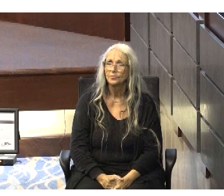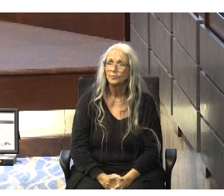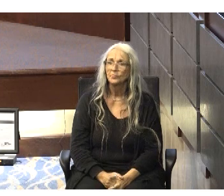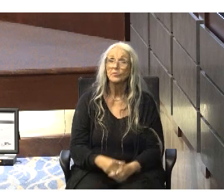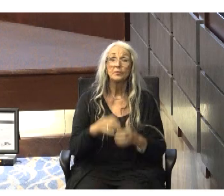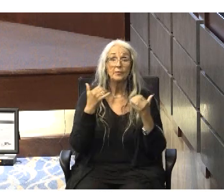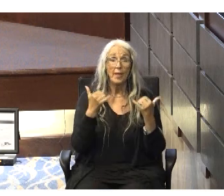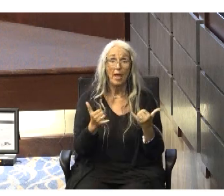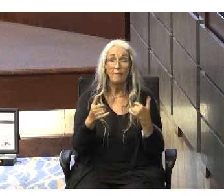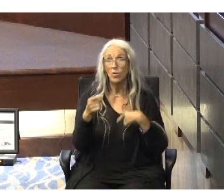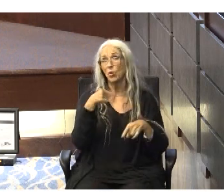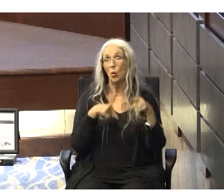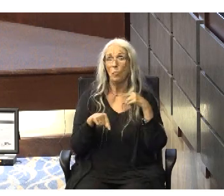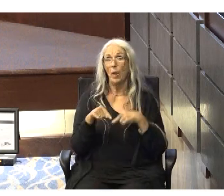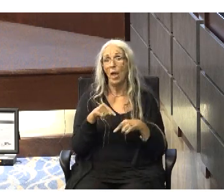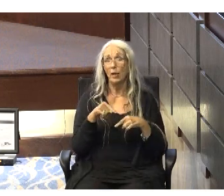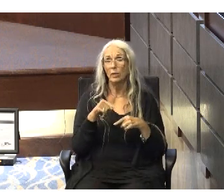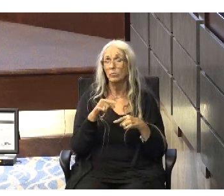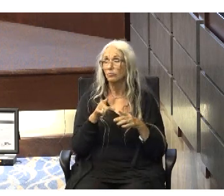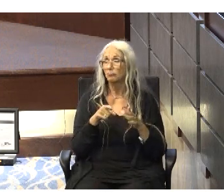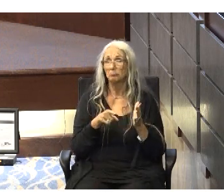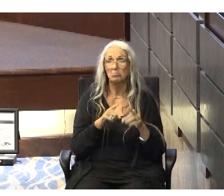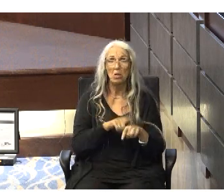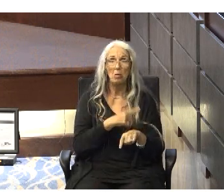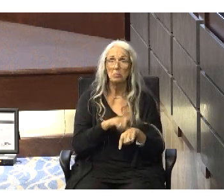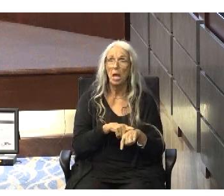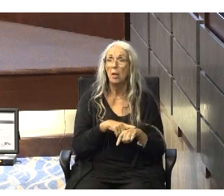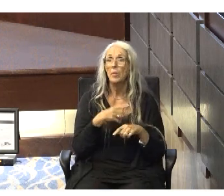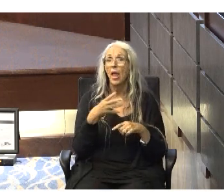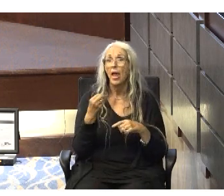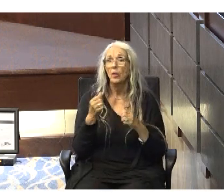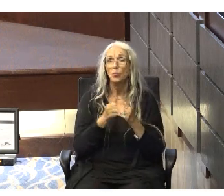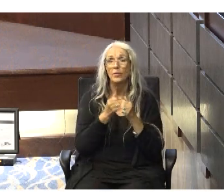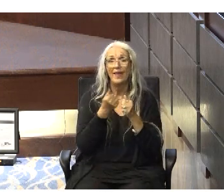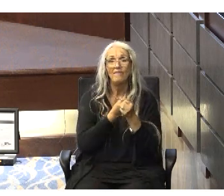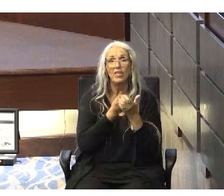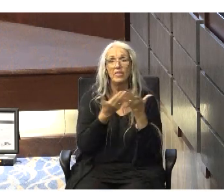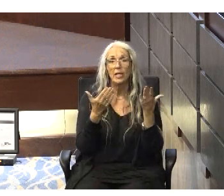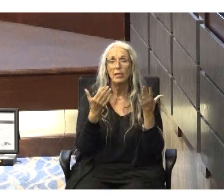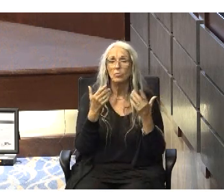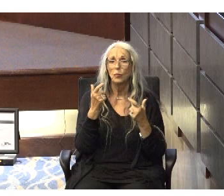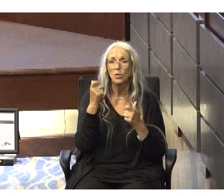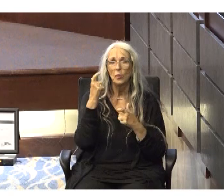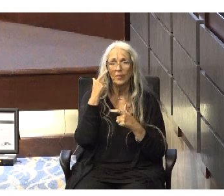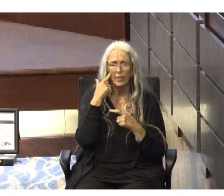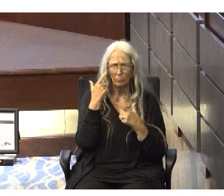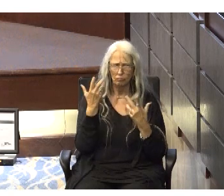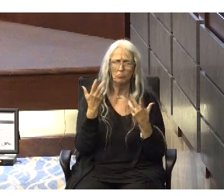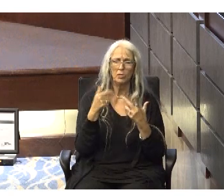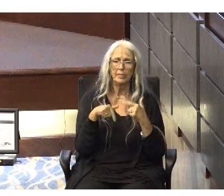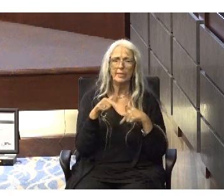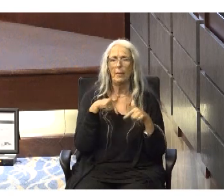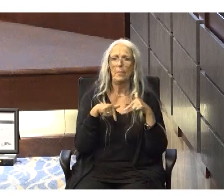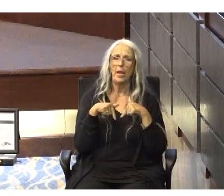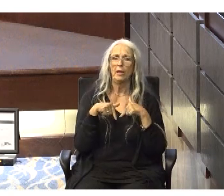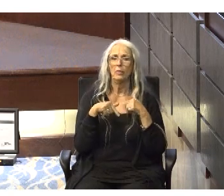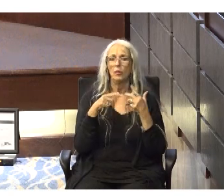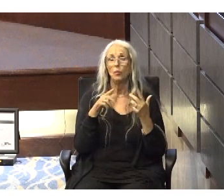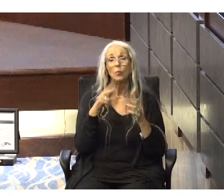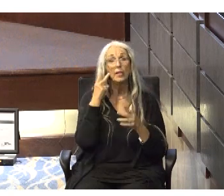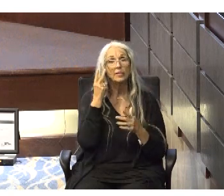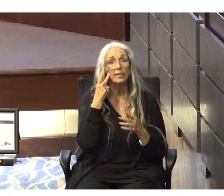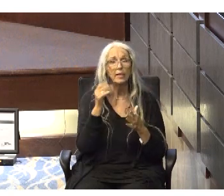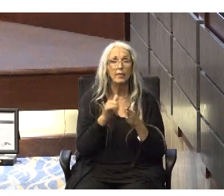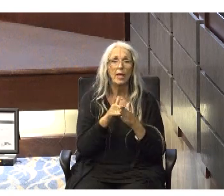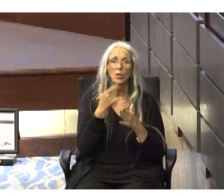Also, if you go back, and it doesn't take long, and as with everything, sometimes when you think out and take that step back, we found that our